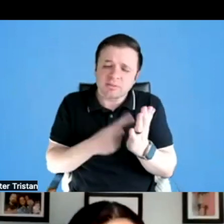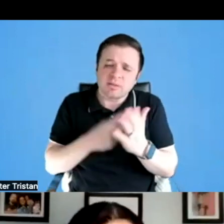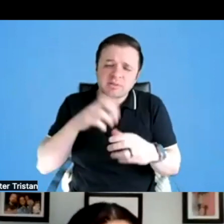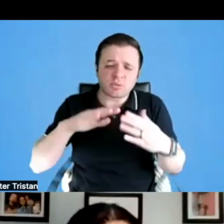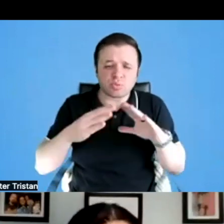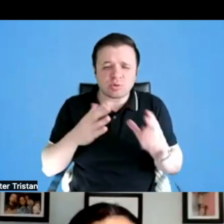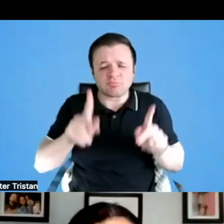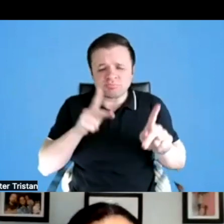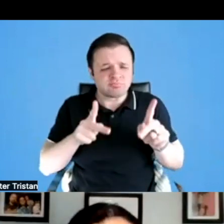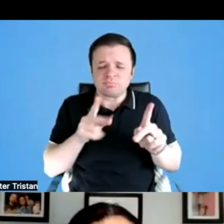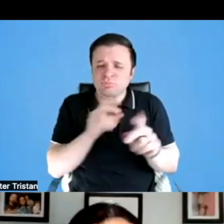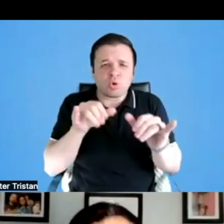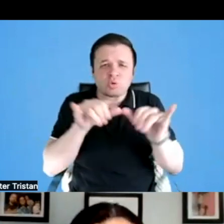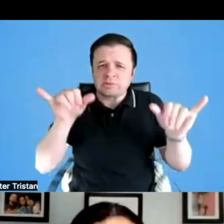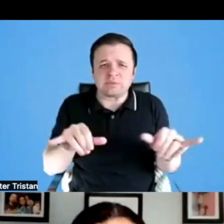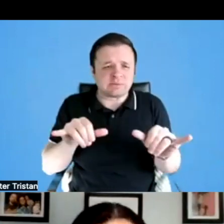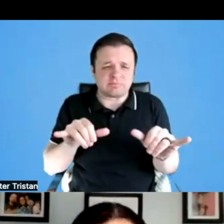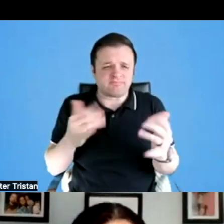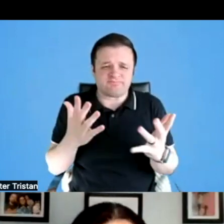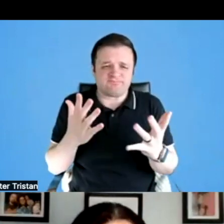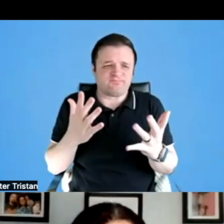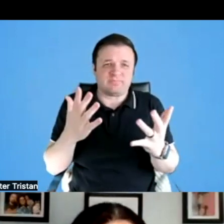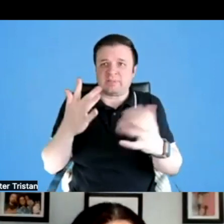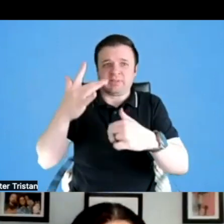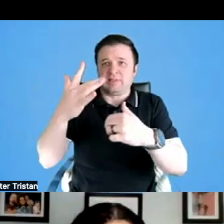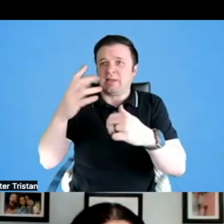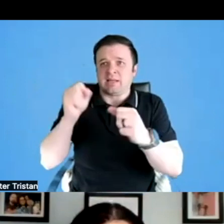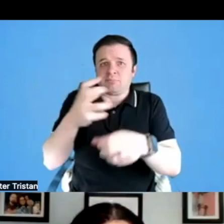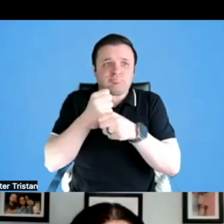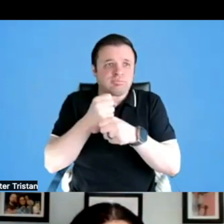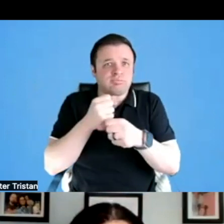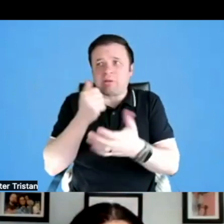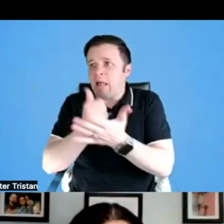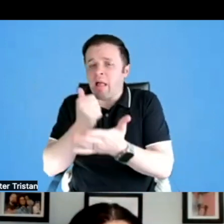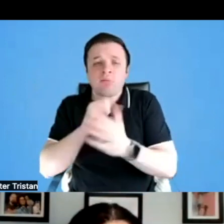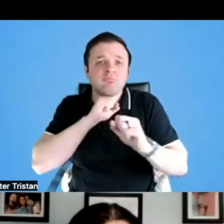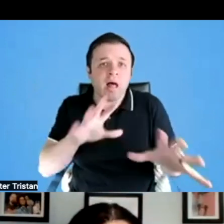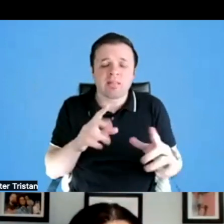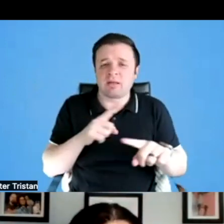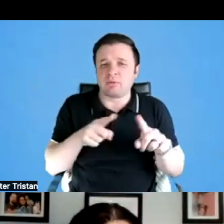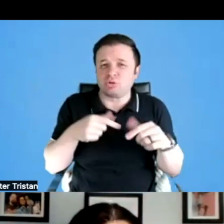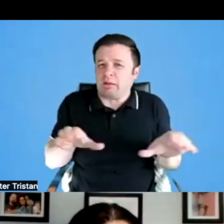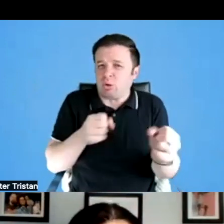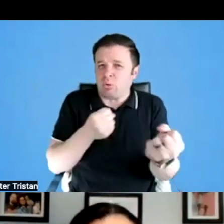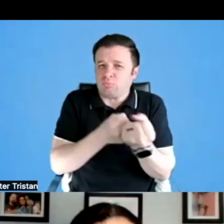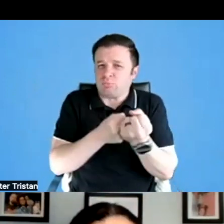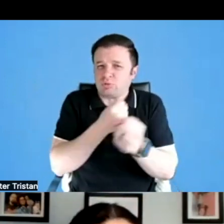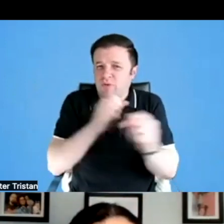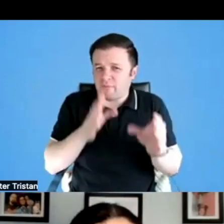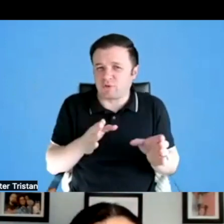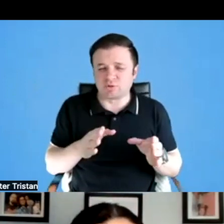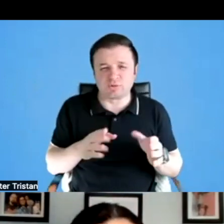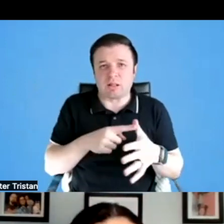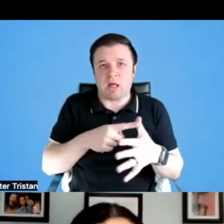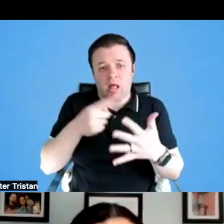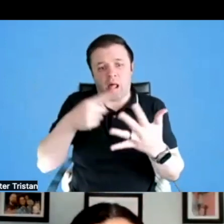there's no system that is around and available, and yet you're doing community work to support survivors. And then there's everything in between. And so I